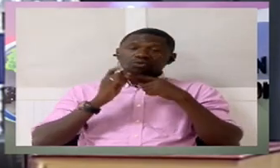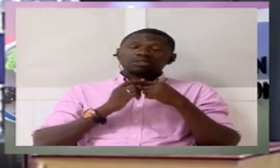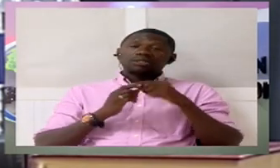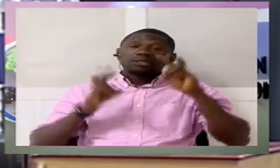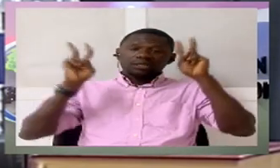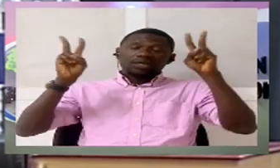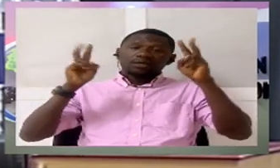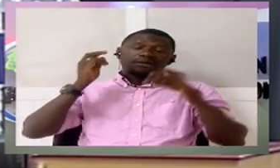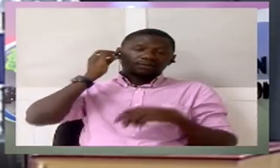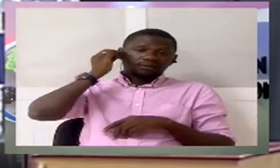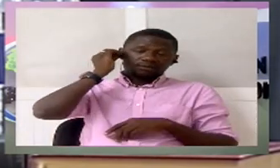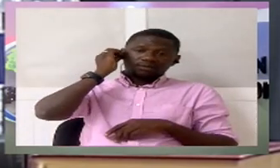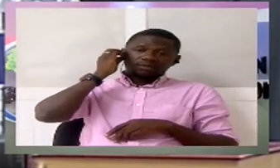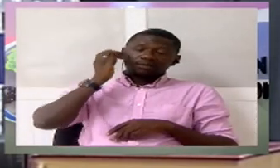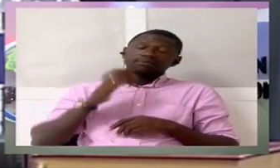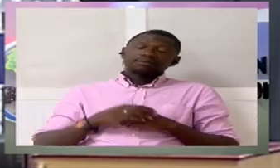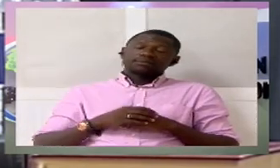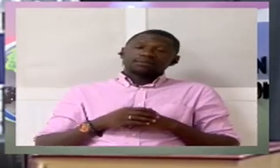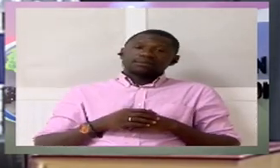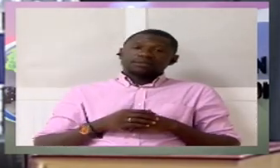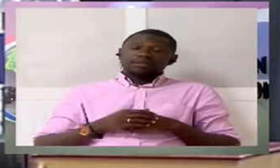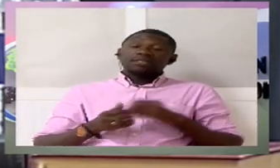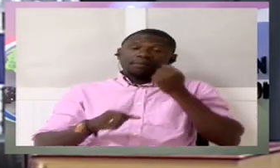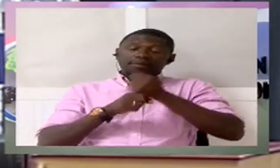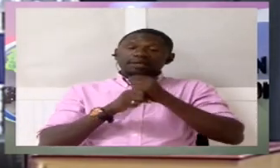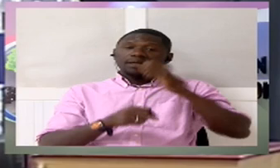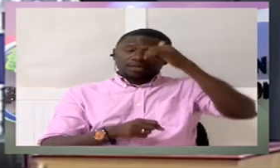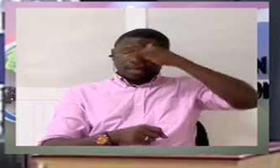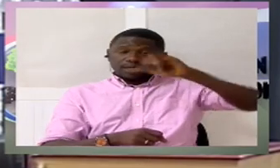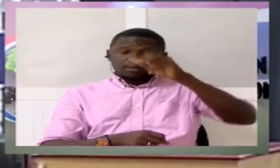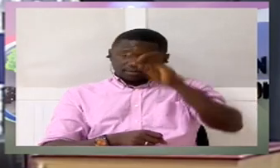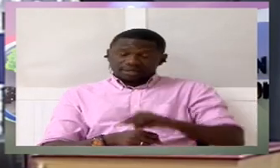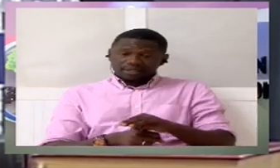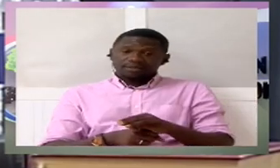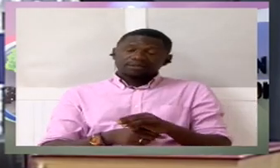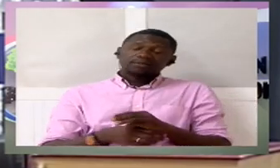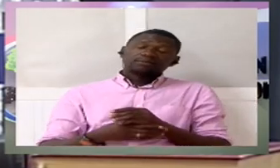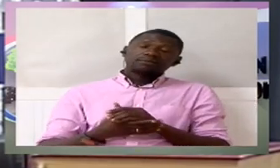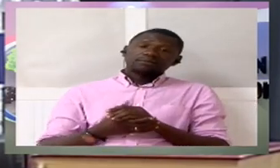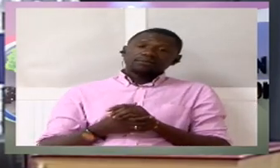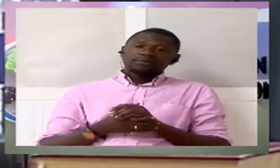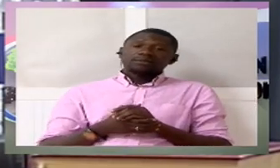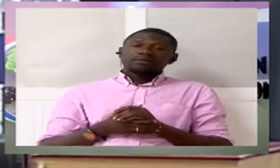Yaya Jamme. So they have come to an agreement. And that they have come to an agreement.